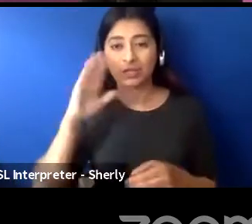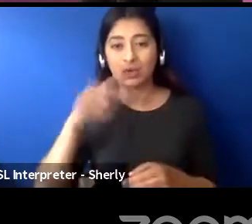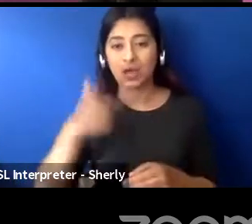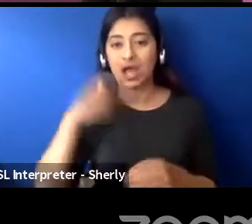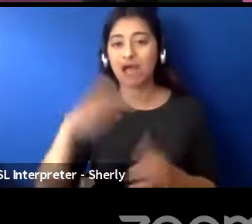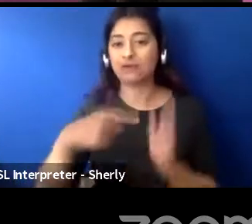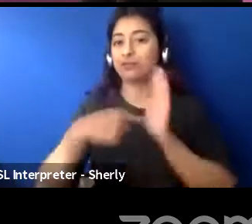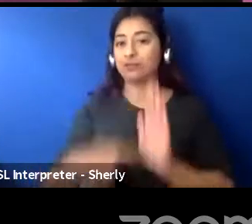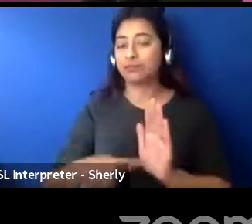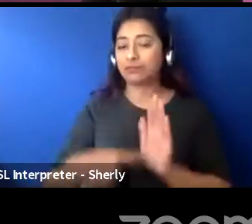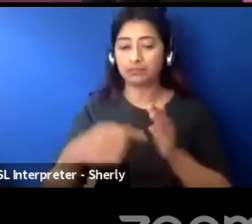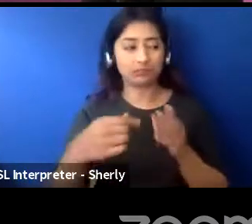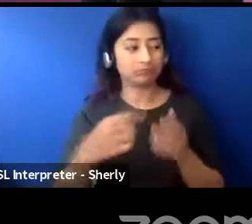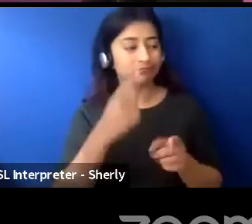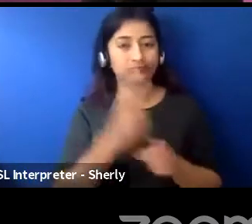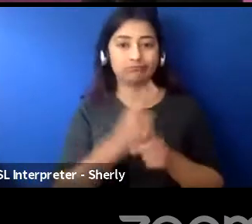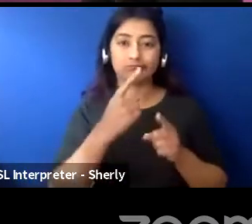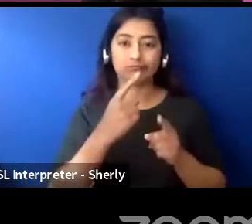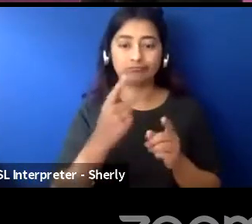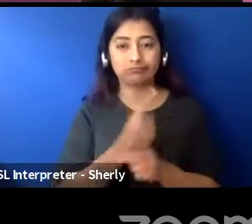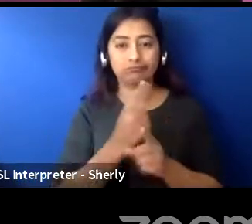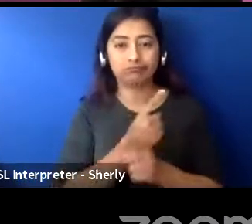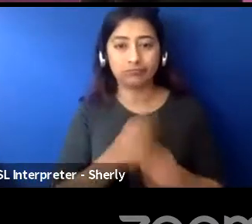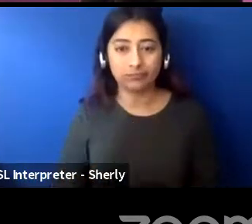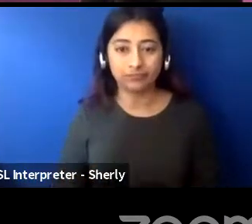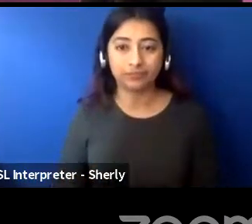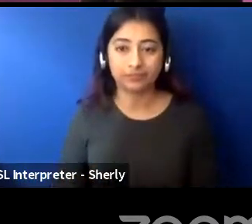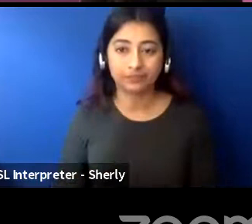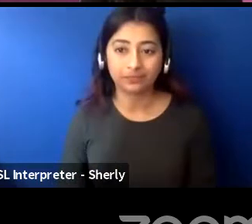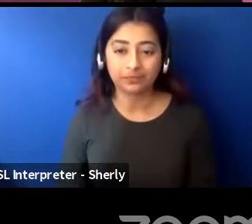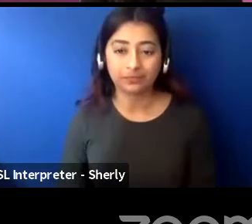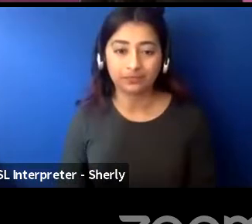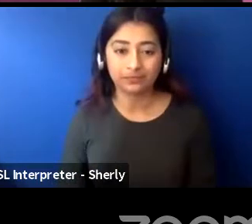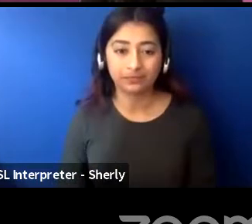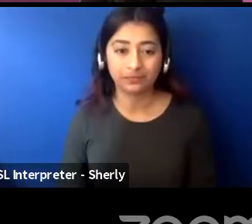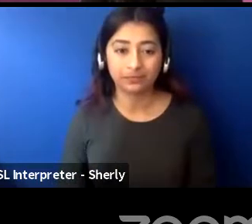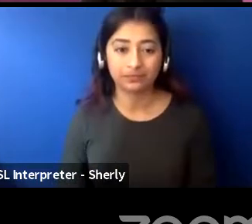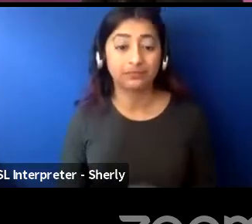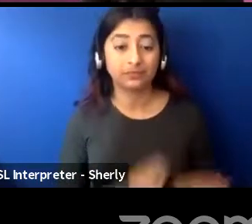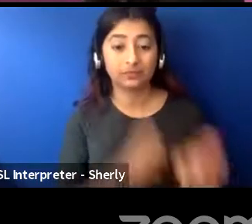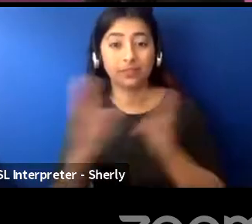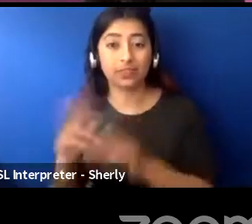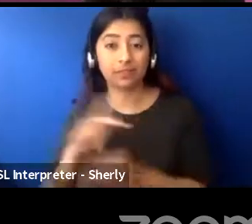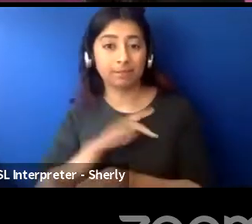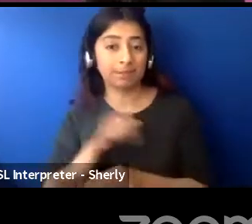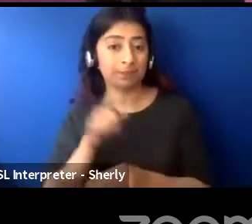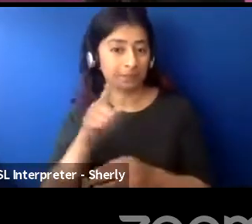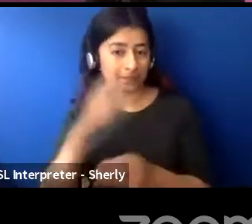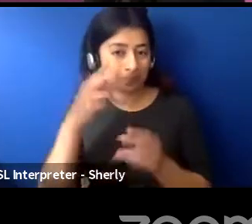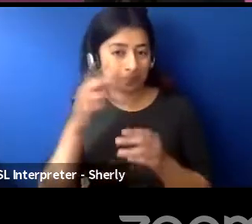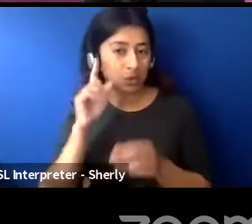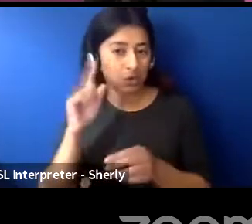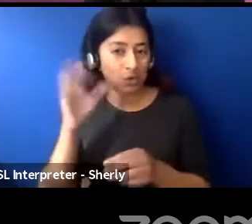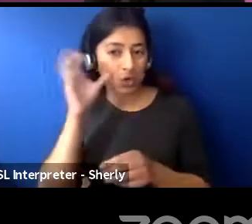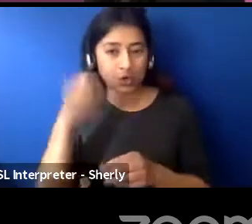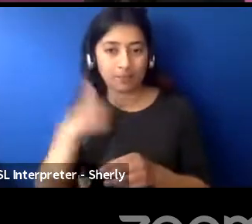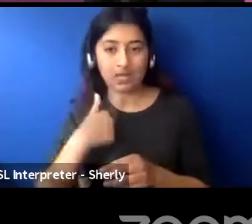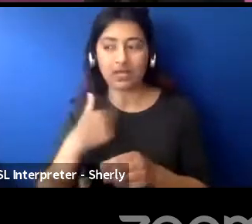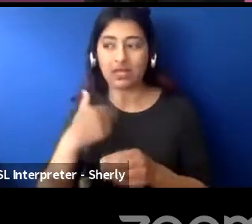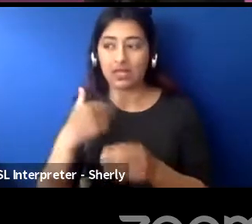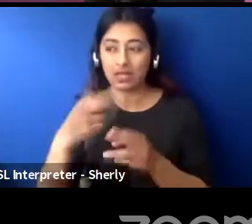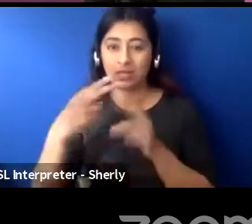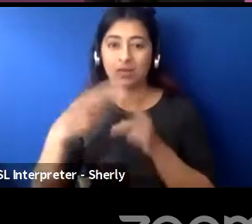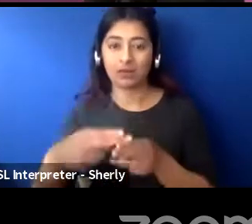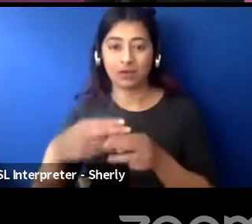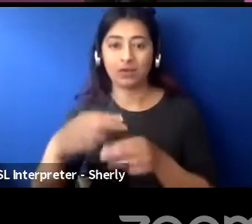way. But now personally, you know, you heard me talk about, I have an 11-year-old daughter. that transition to